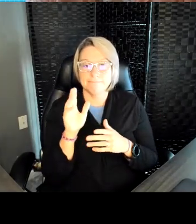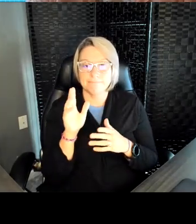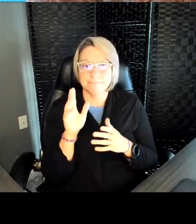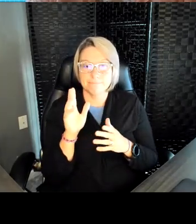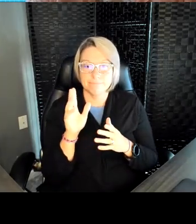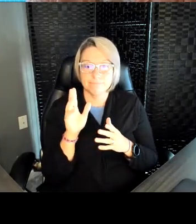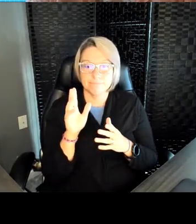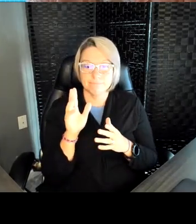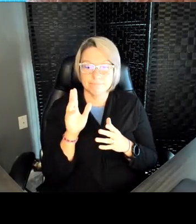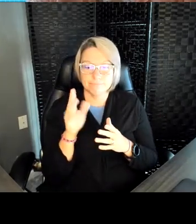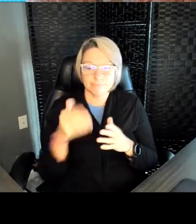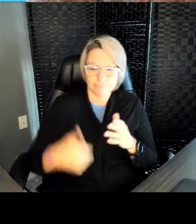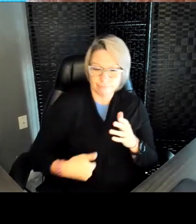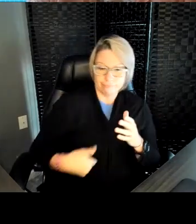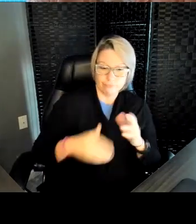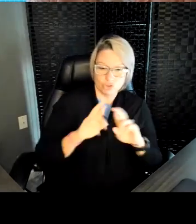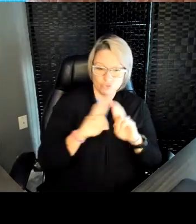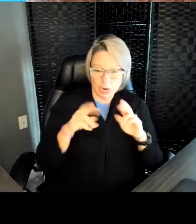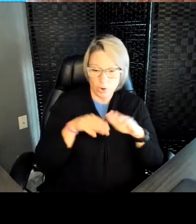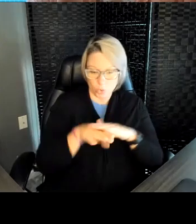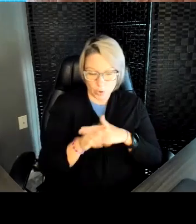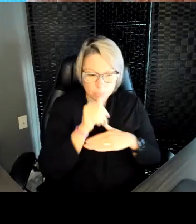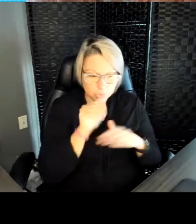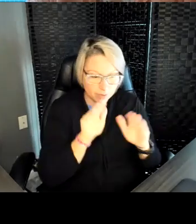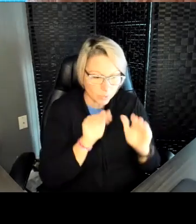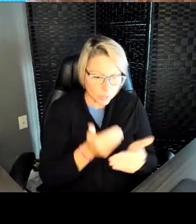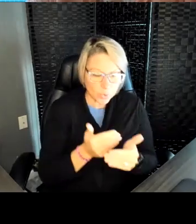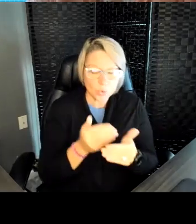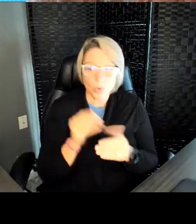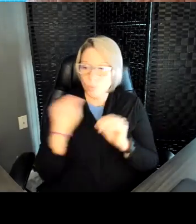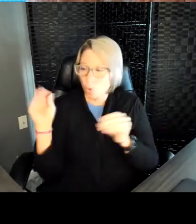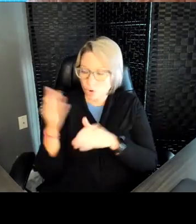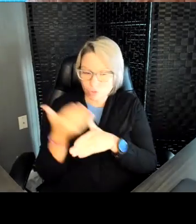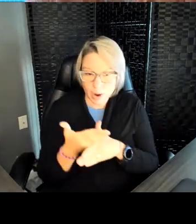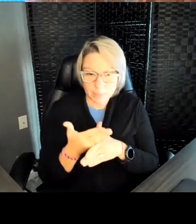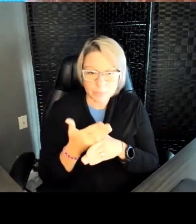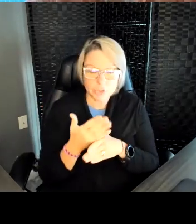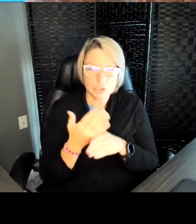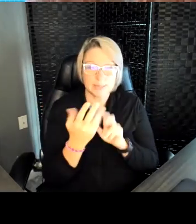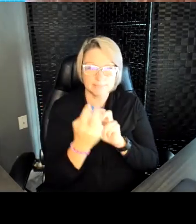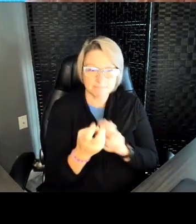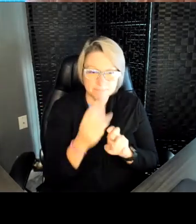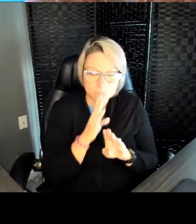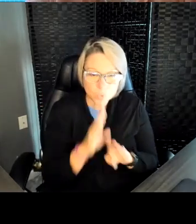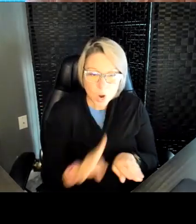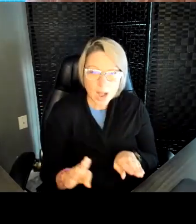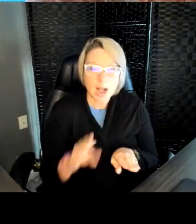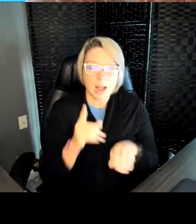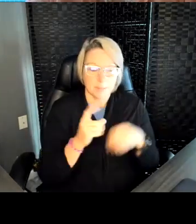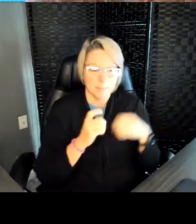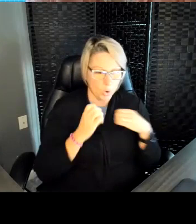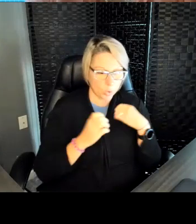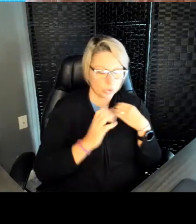sure people aren't interrupting, that you let people sit with their emotions, you revisit the diagnosis, you